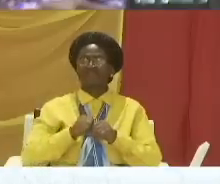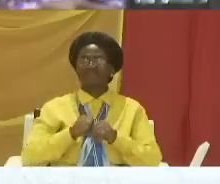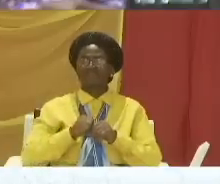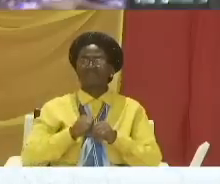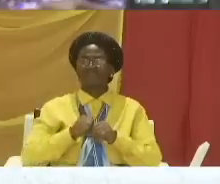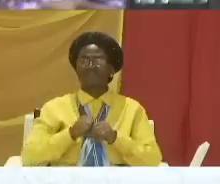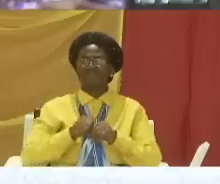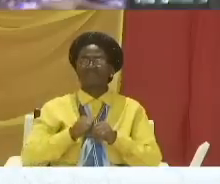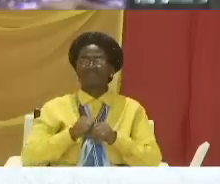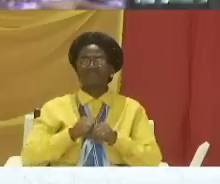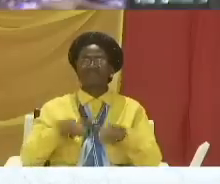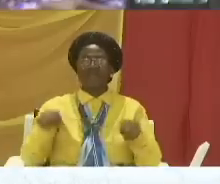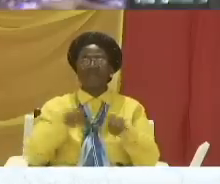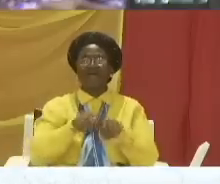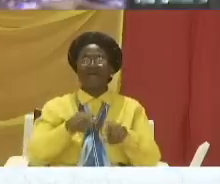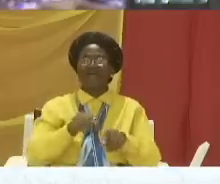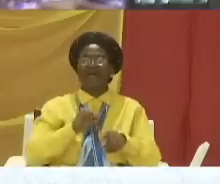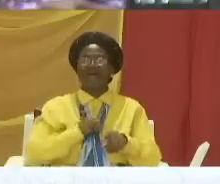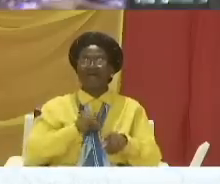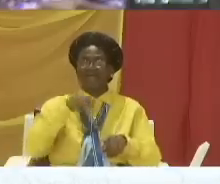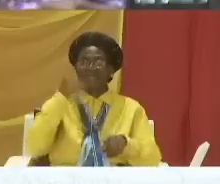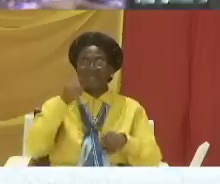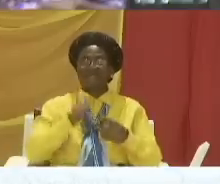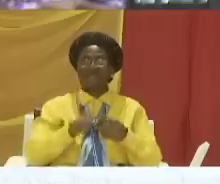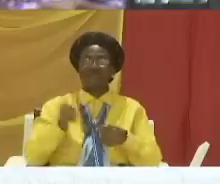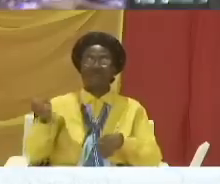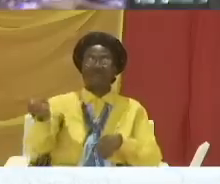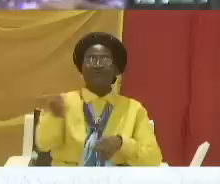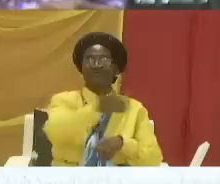I can say to you